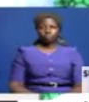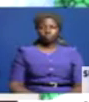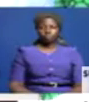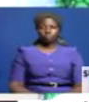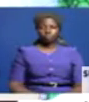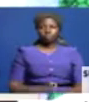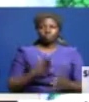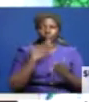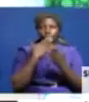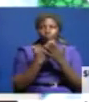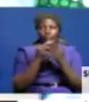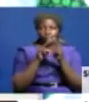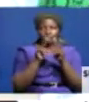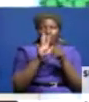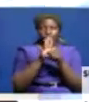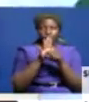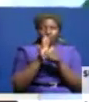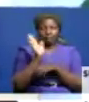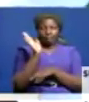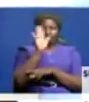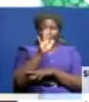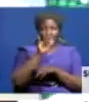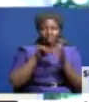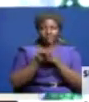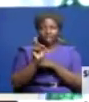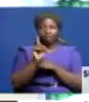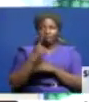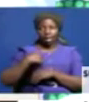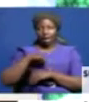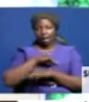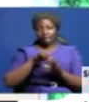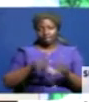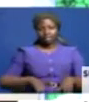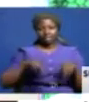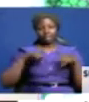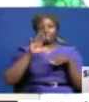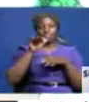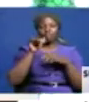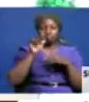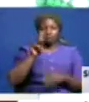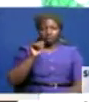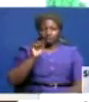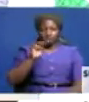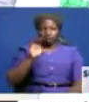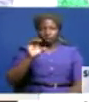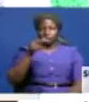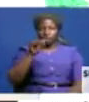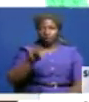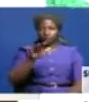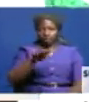Thank you so much, Ben Troy, back in Nairobi. We are, of course, coming to you live from, this is Kabuchai constituency, specifically